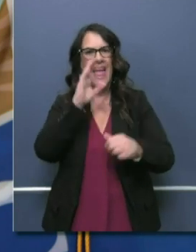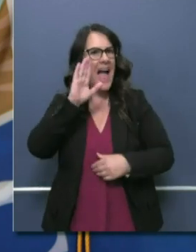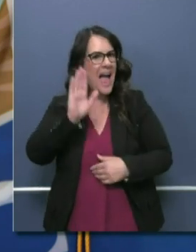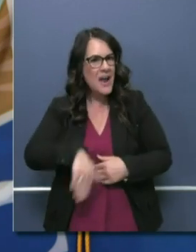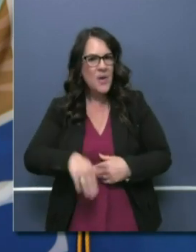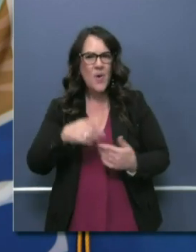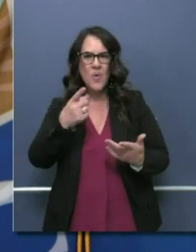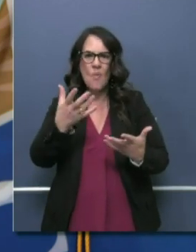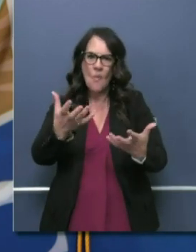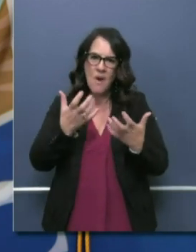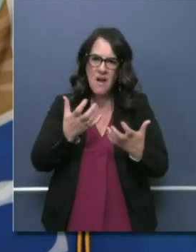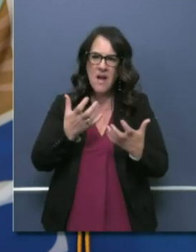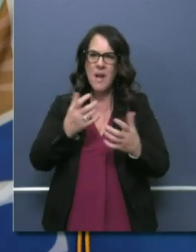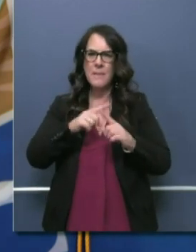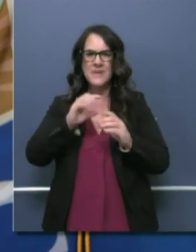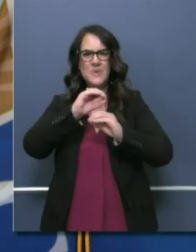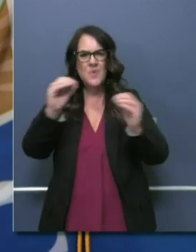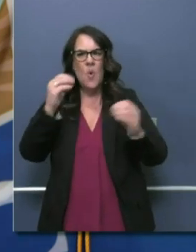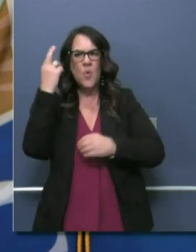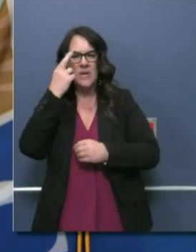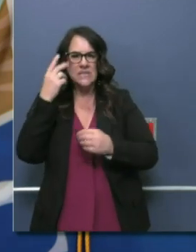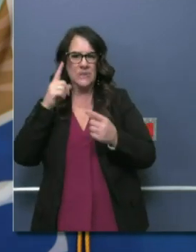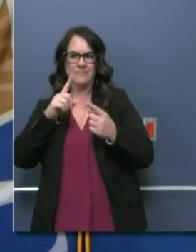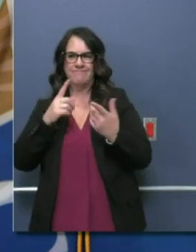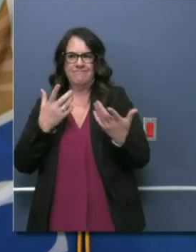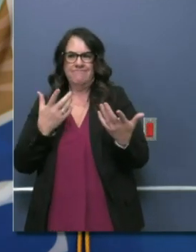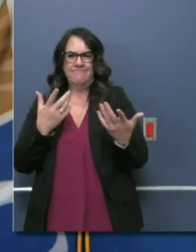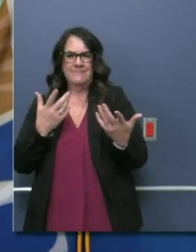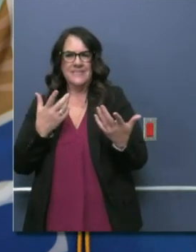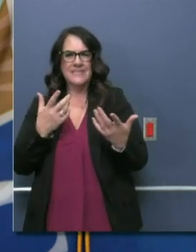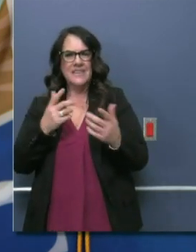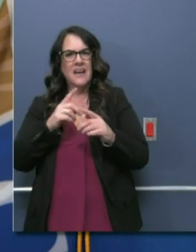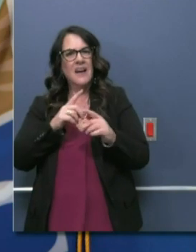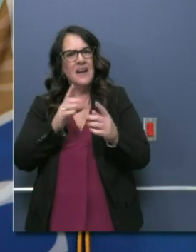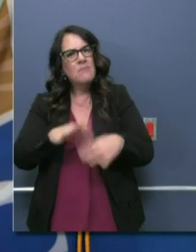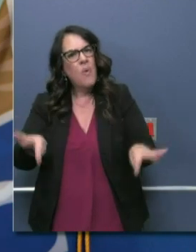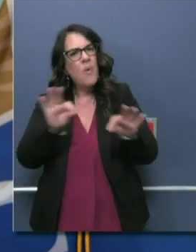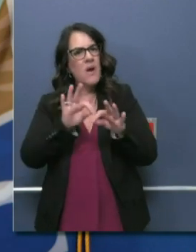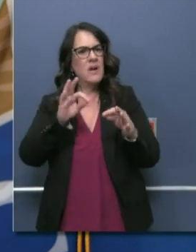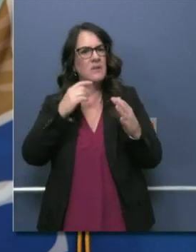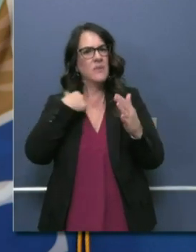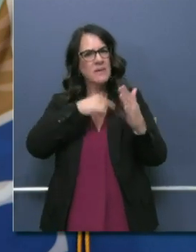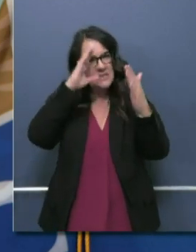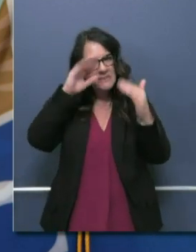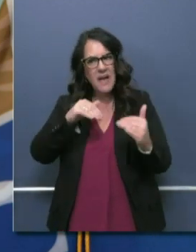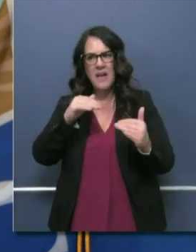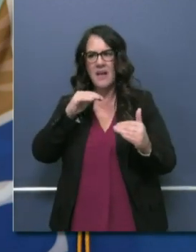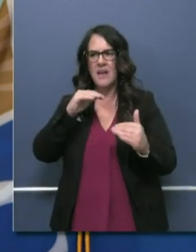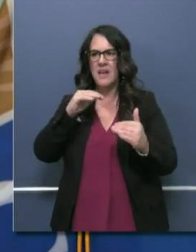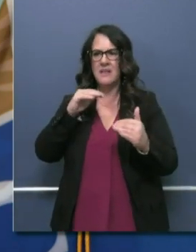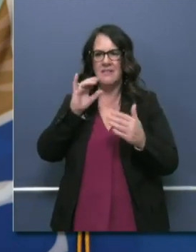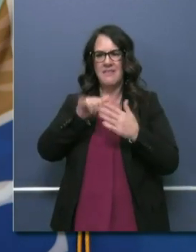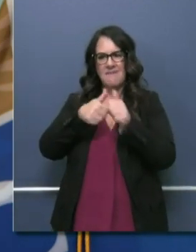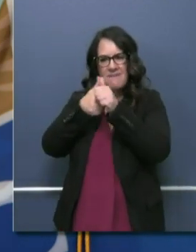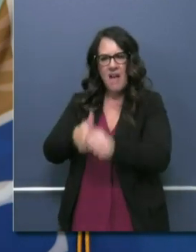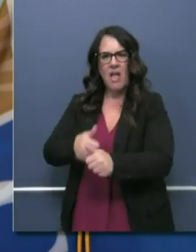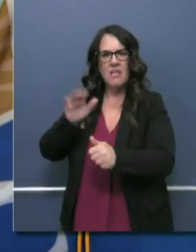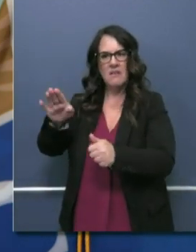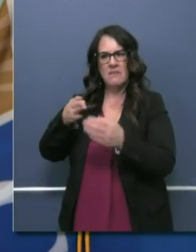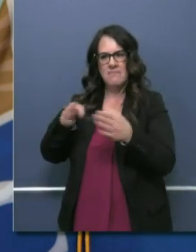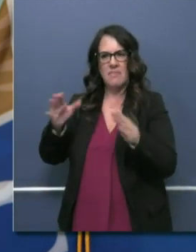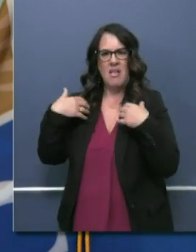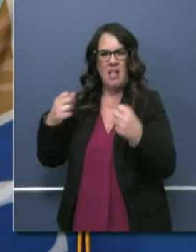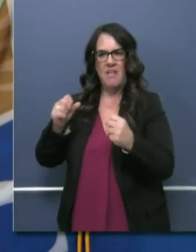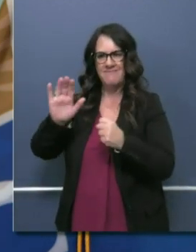desire to do that. There's no reason to do that without the expectation, again, that the public health officials and